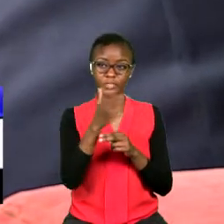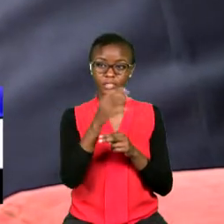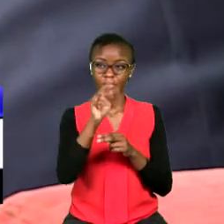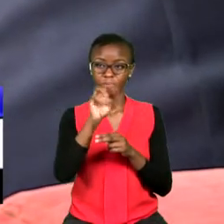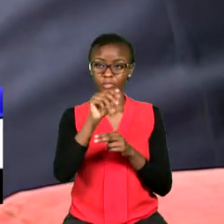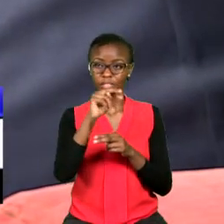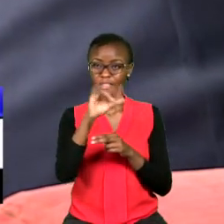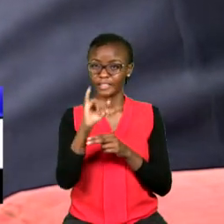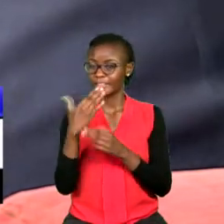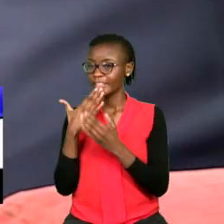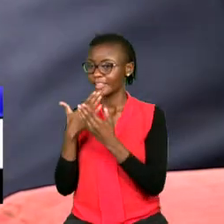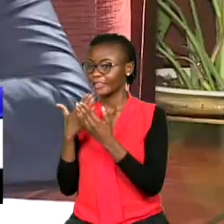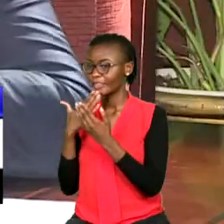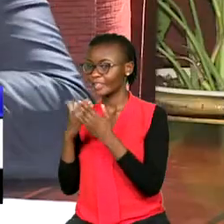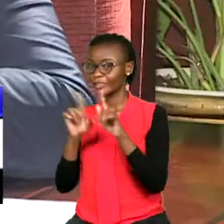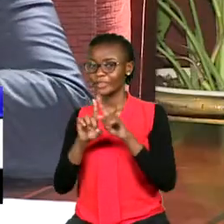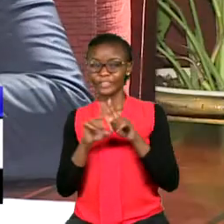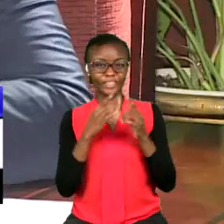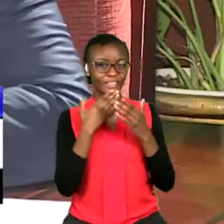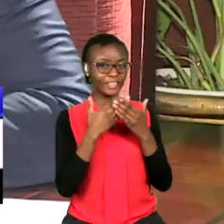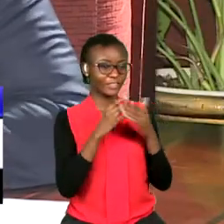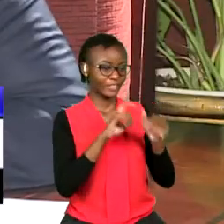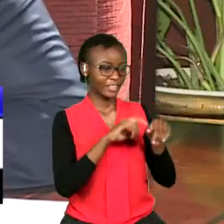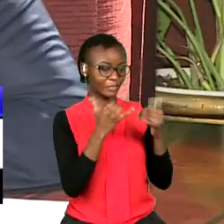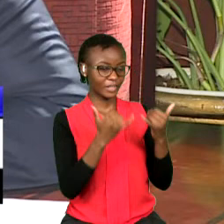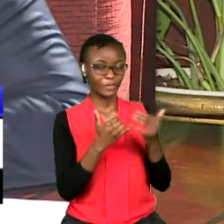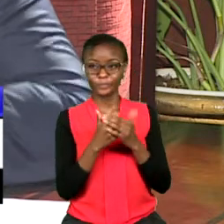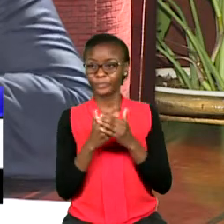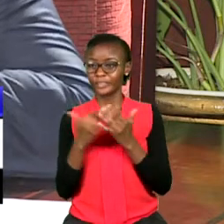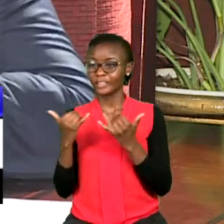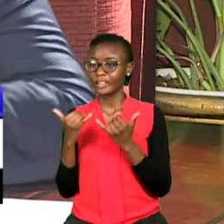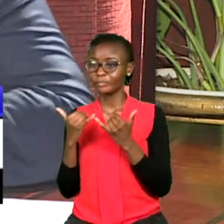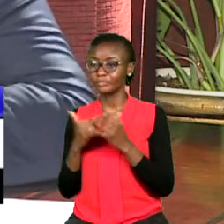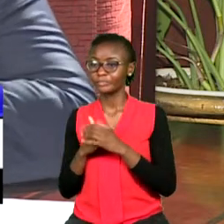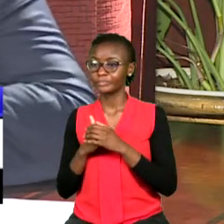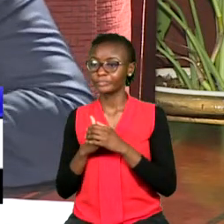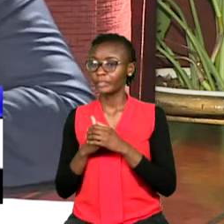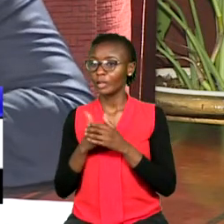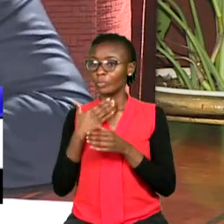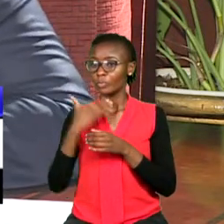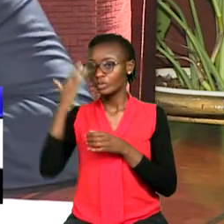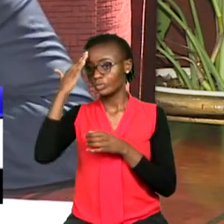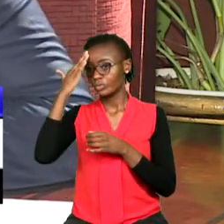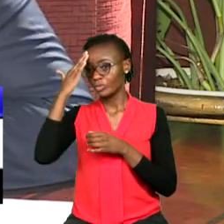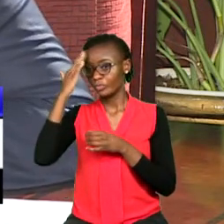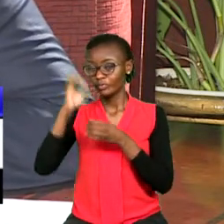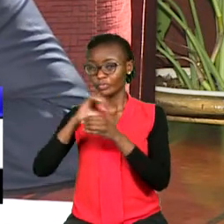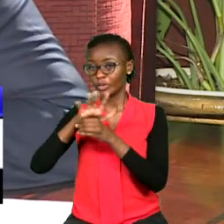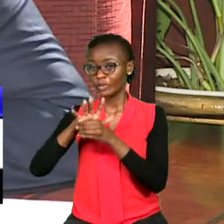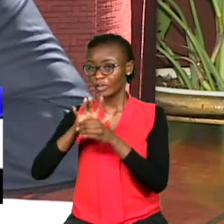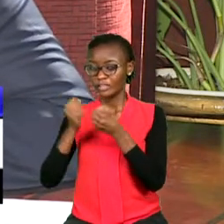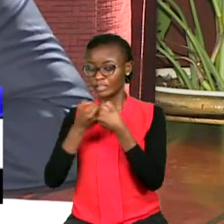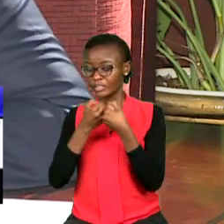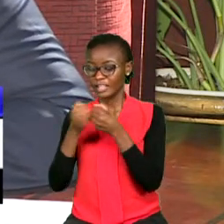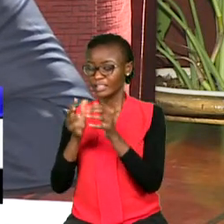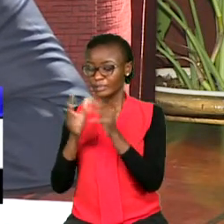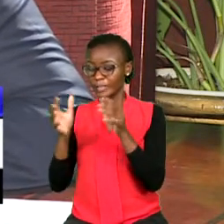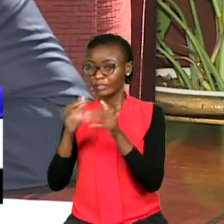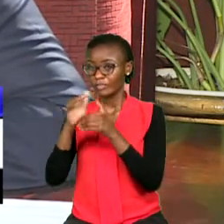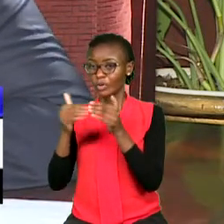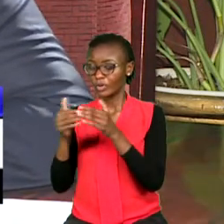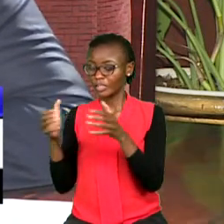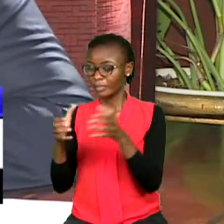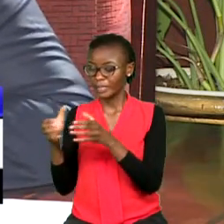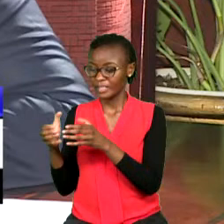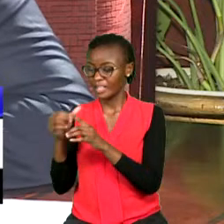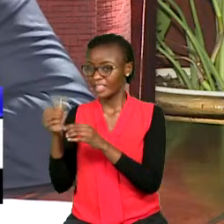for having me. Just to get straight into it, Dr. Mwangi, COVID-19 has really hit companies hard. Others have